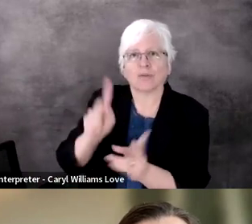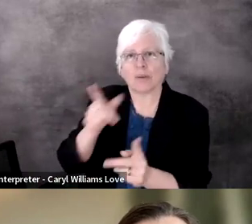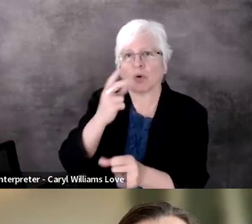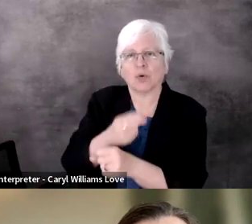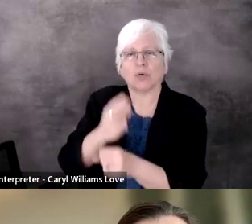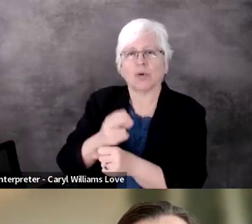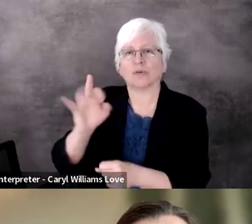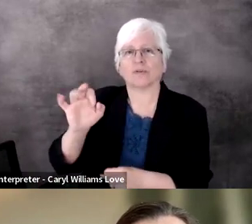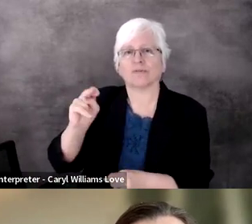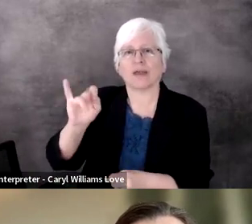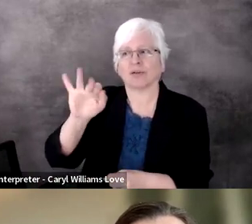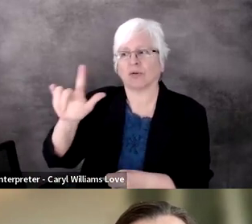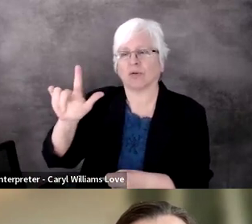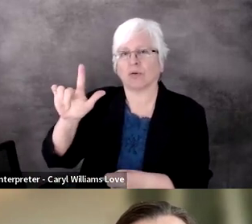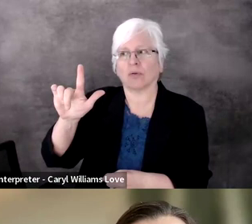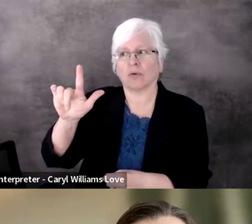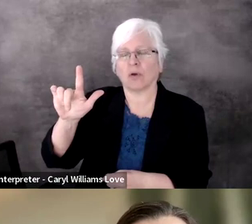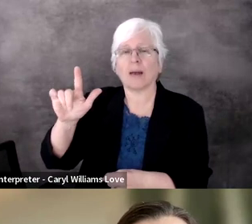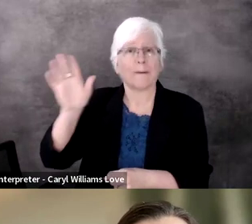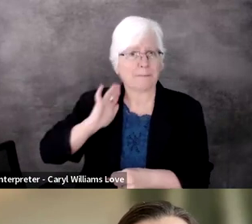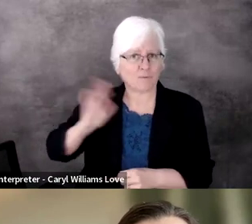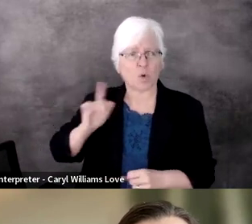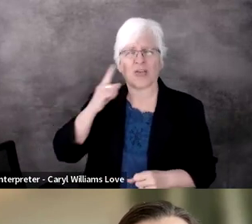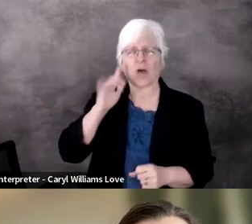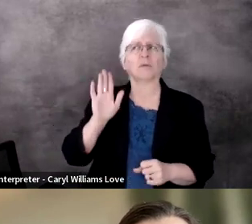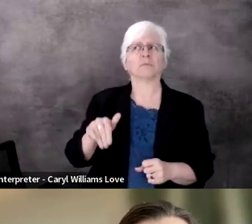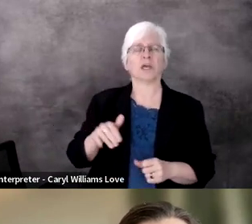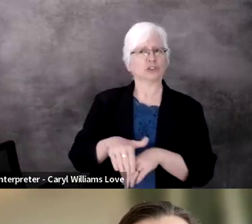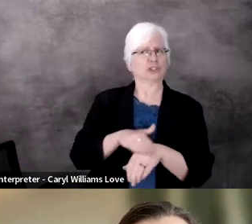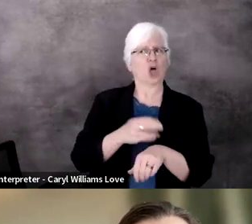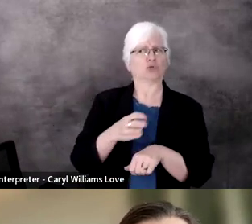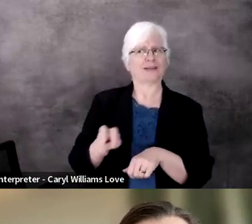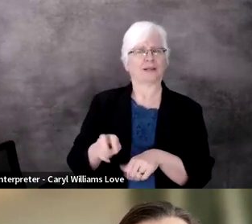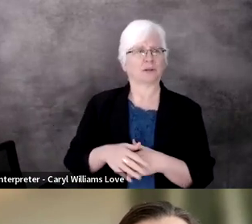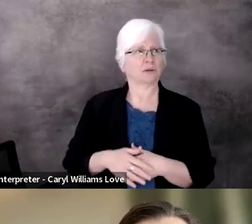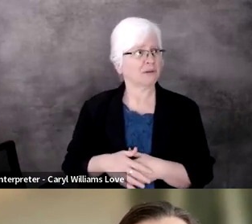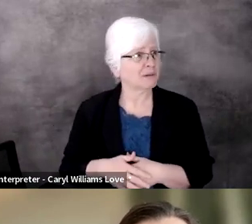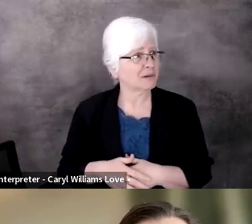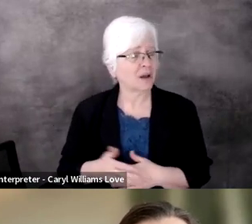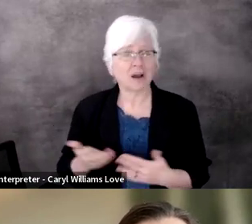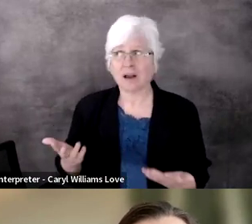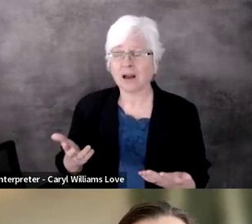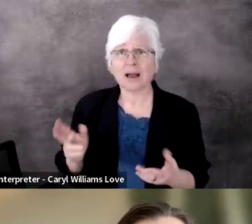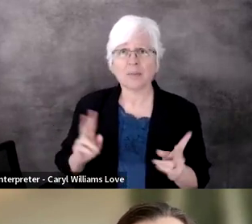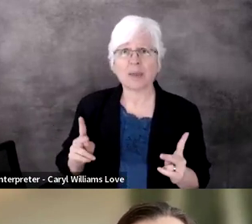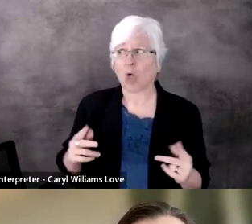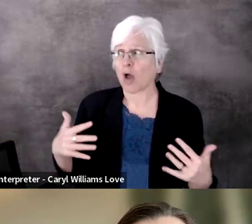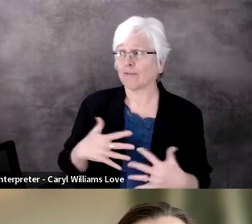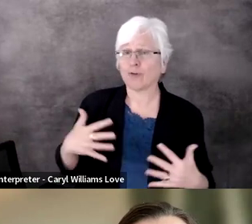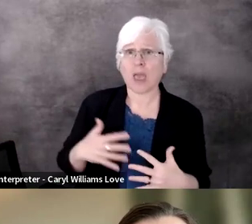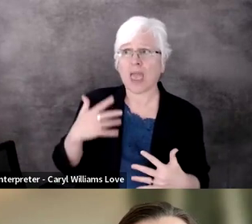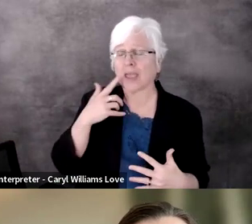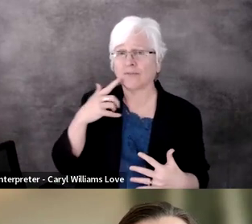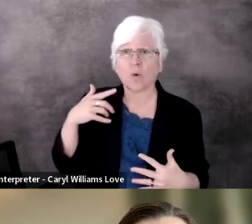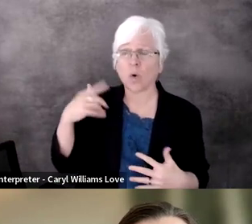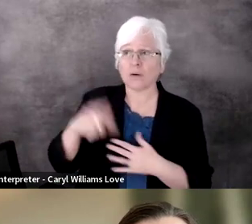do this slow transition. And now people are saying, well, that's hard for somebody who's afraid for days that they're might going to go into significant